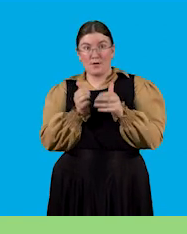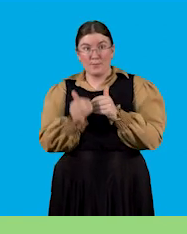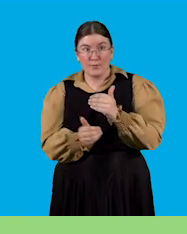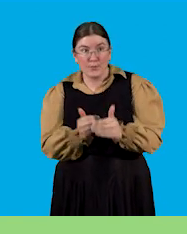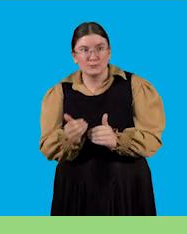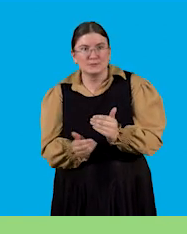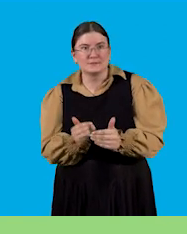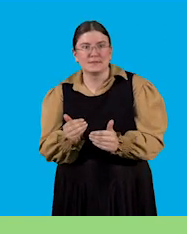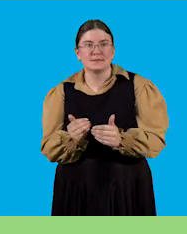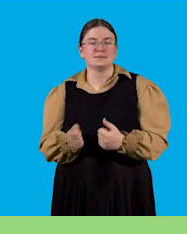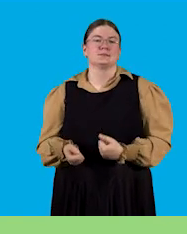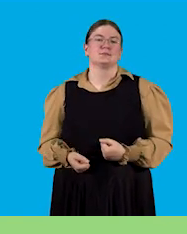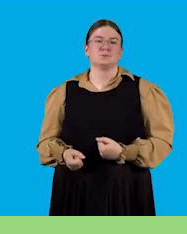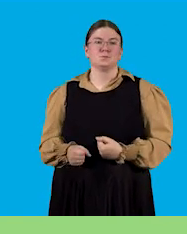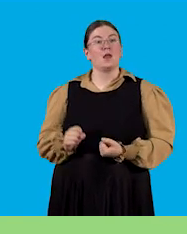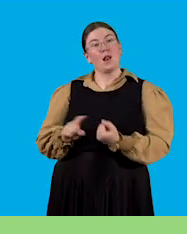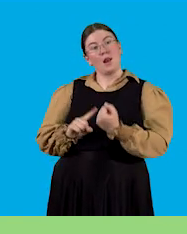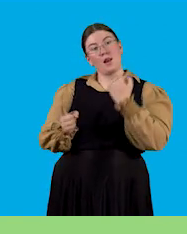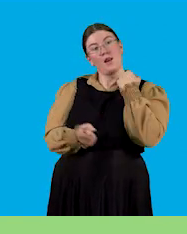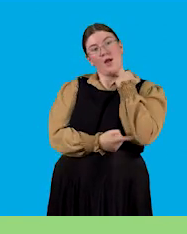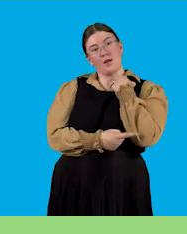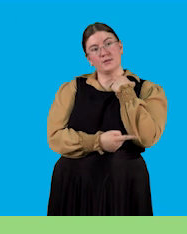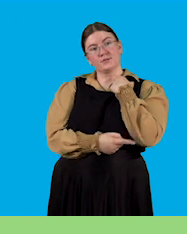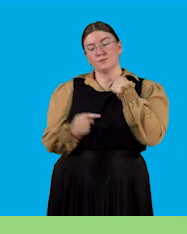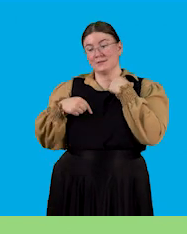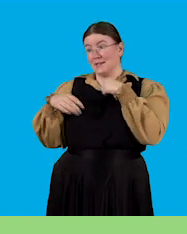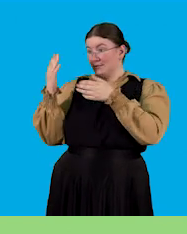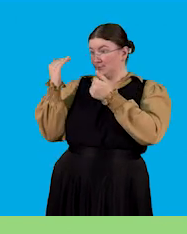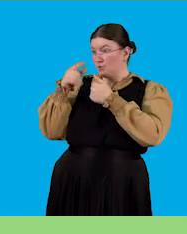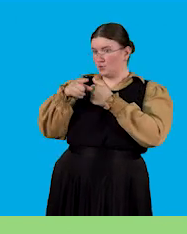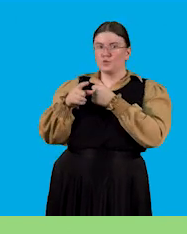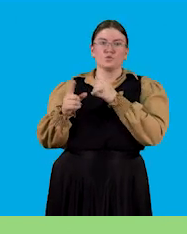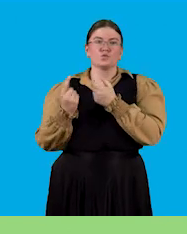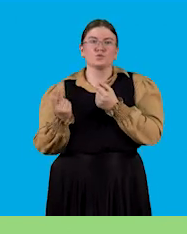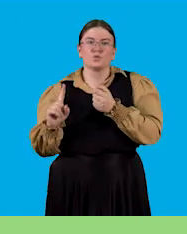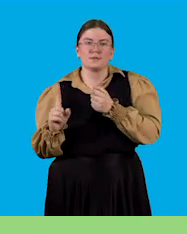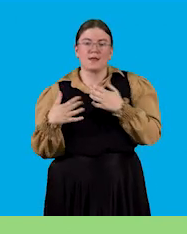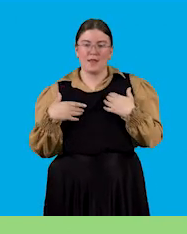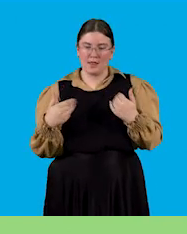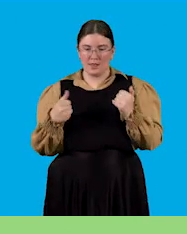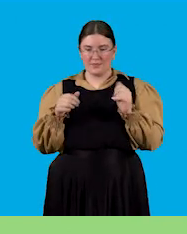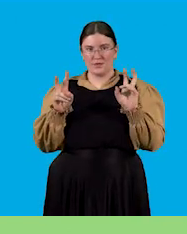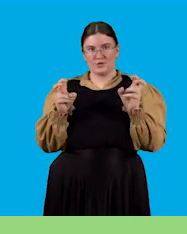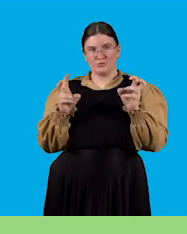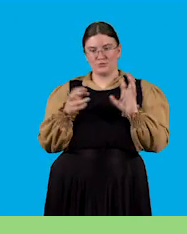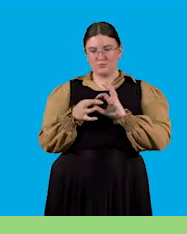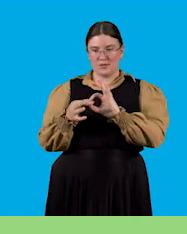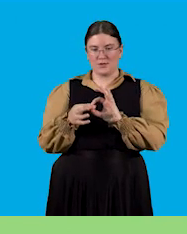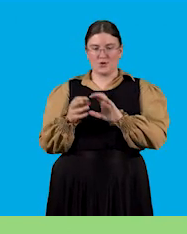And lastly, you are expected to identify and explain the health issues related to the nervous